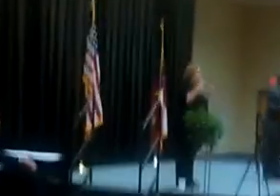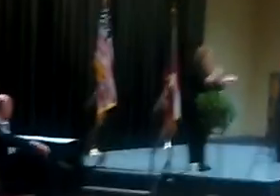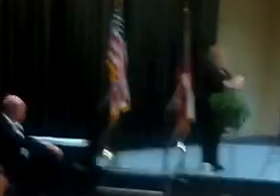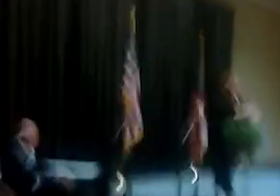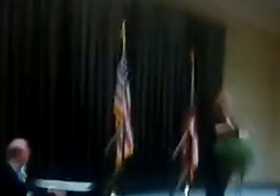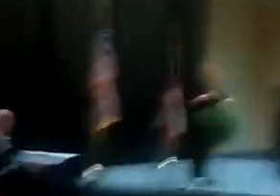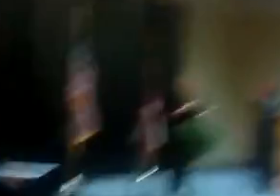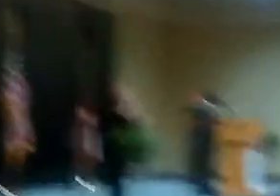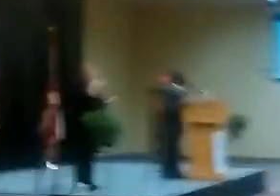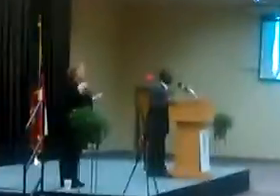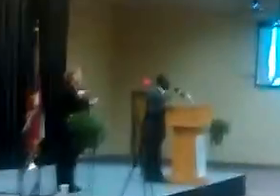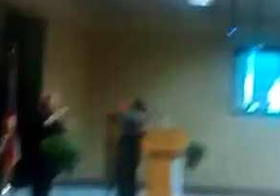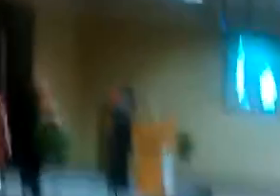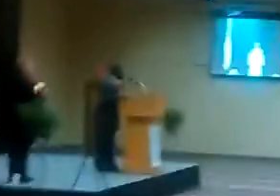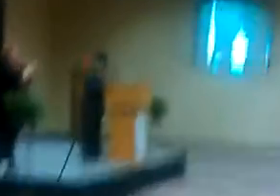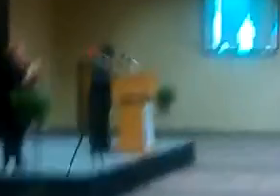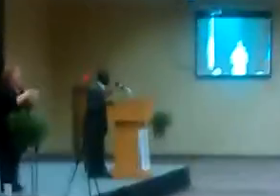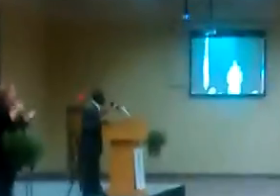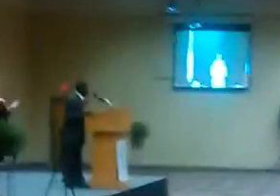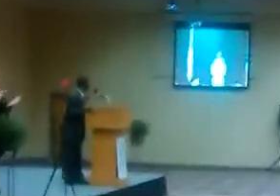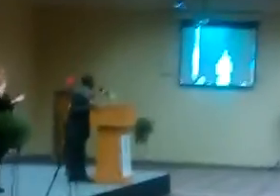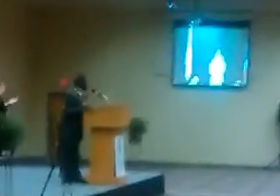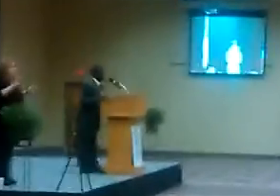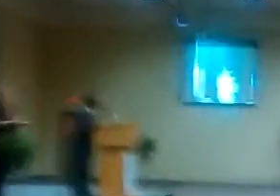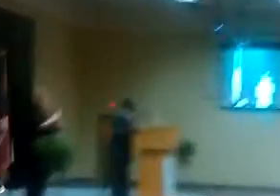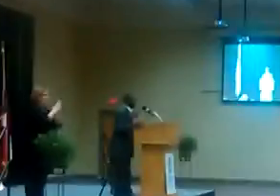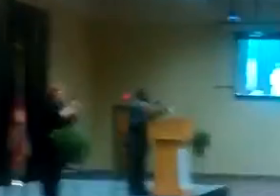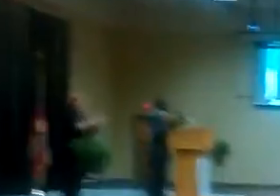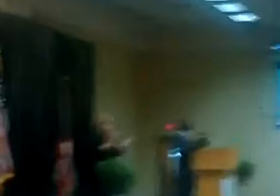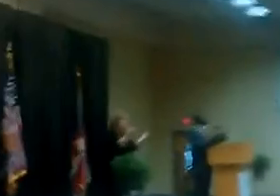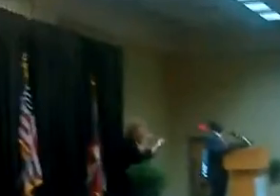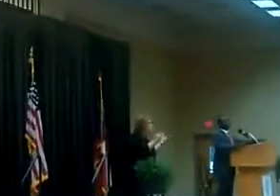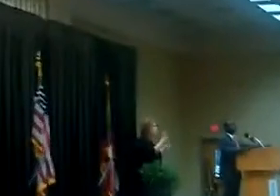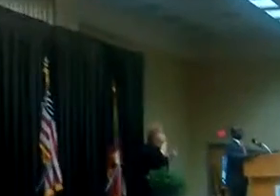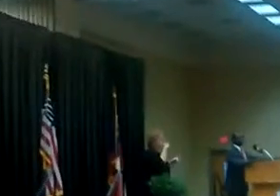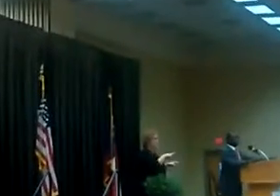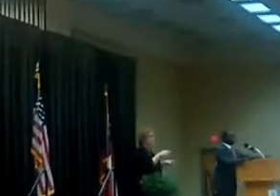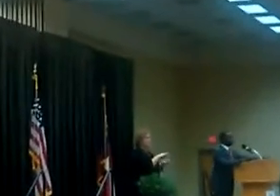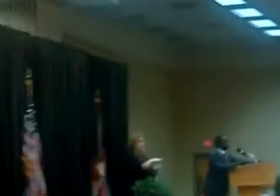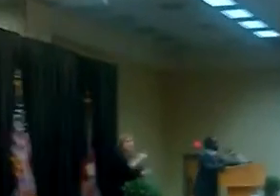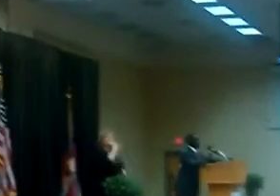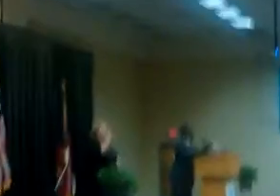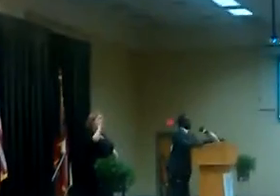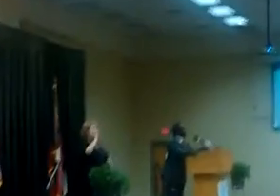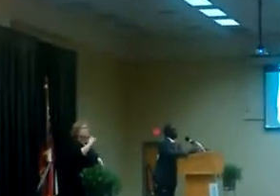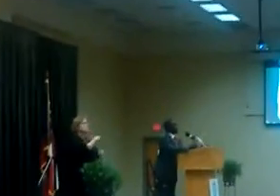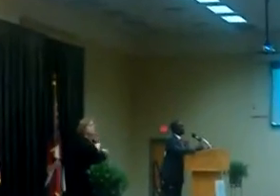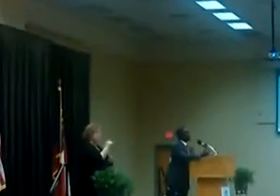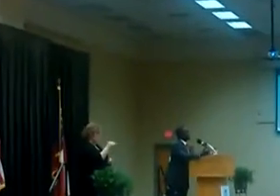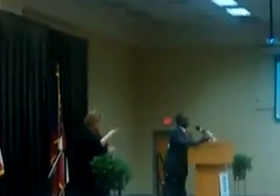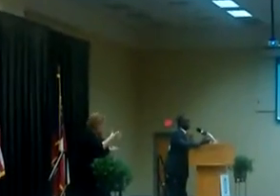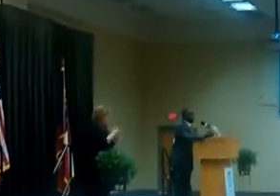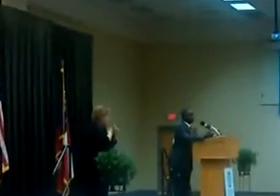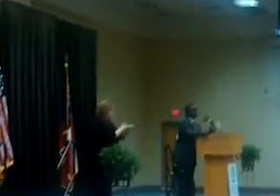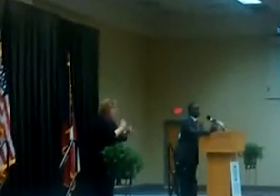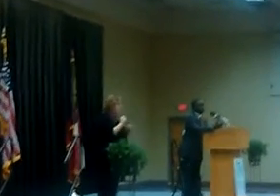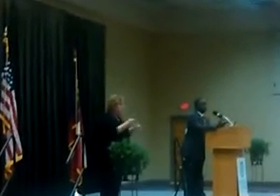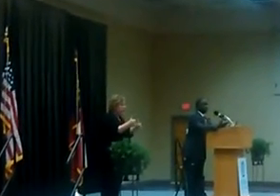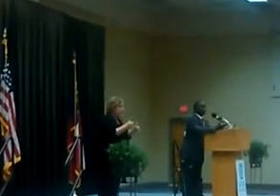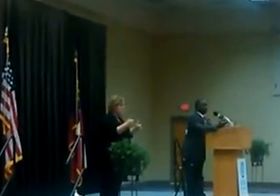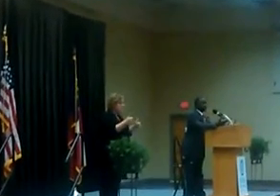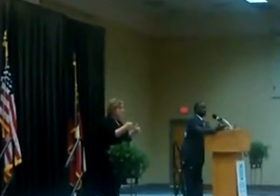part, we'll get them to the polls and they'll show up and vote. There's an ancient proverb that says if you want to run fast, run alone, but if